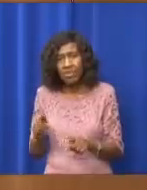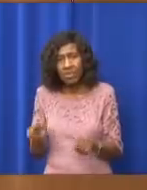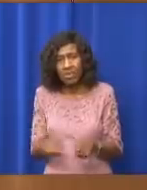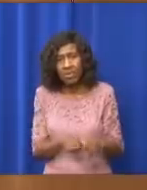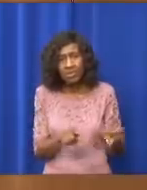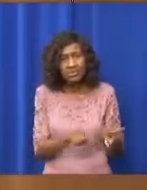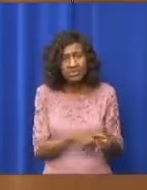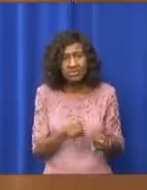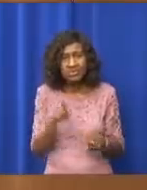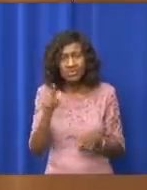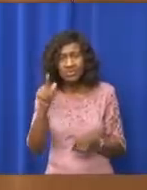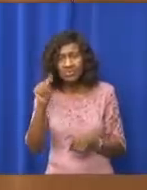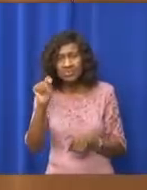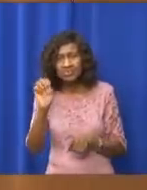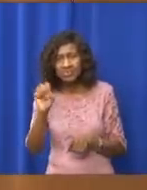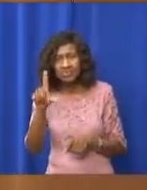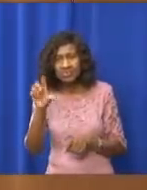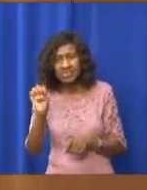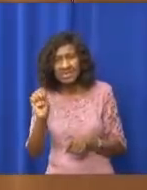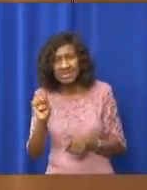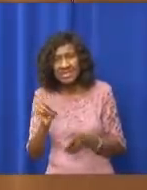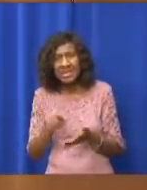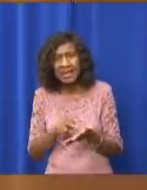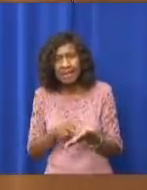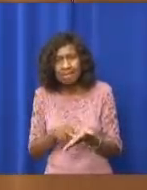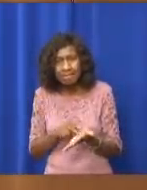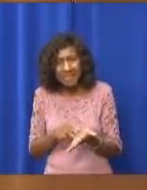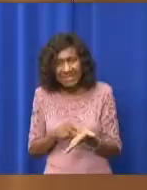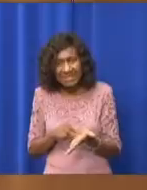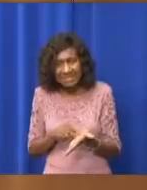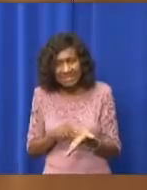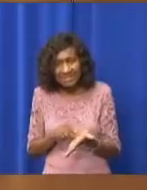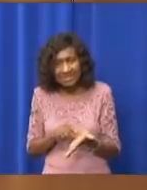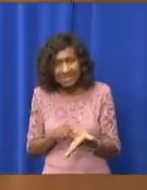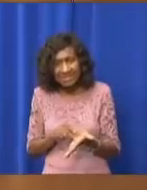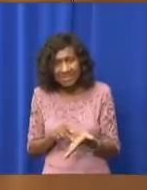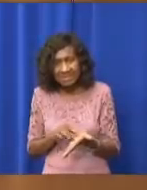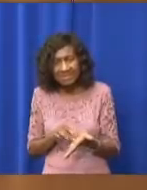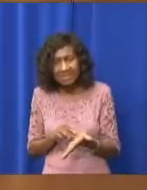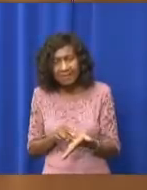is available for some of the more routine efforts,